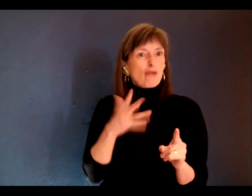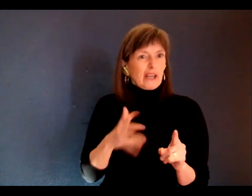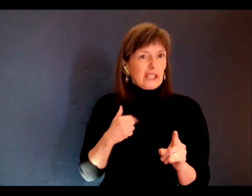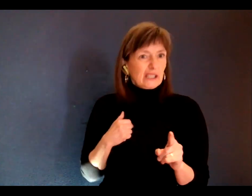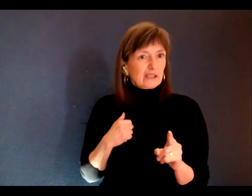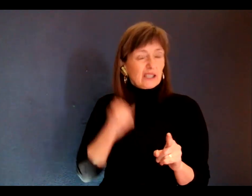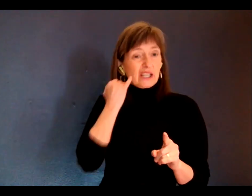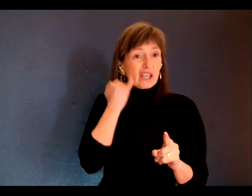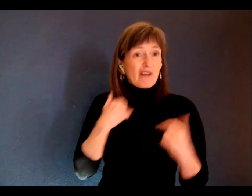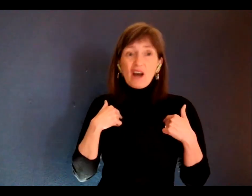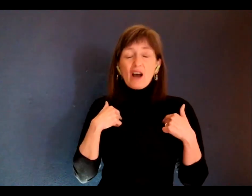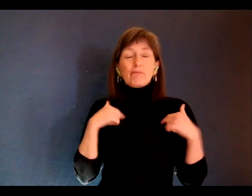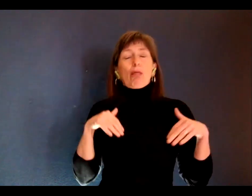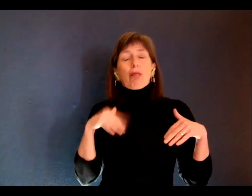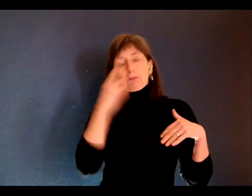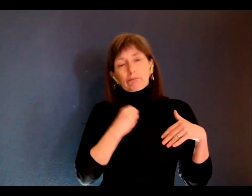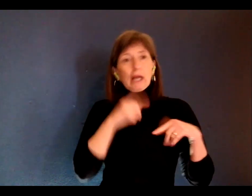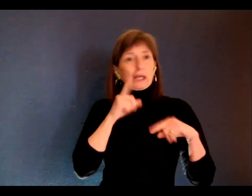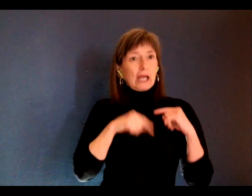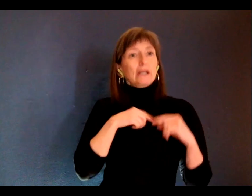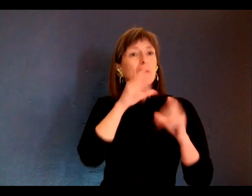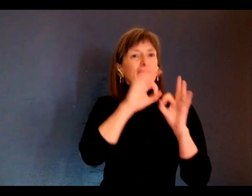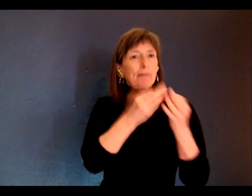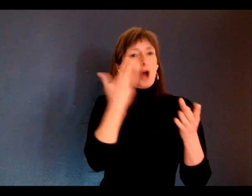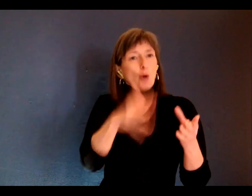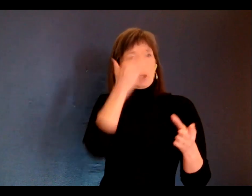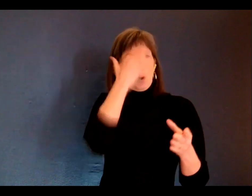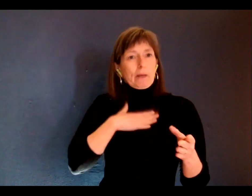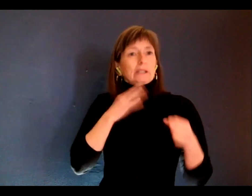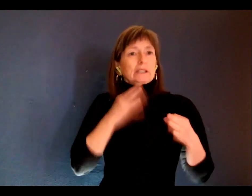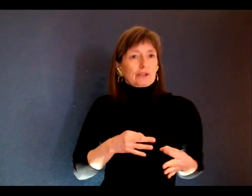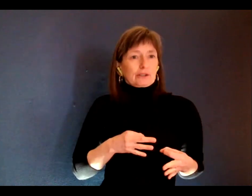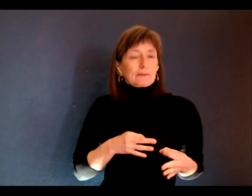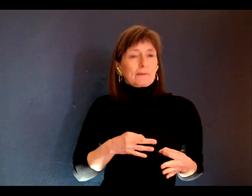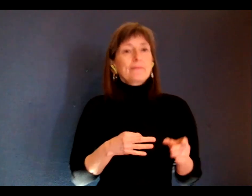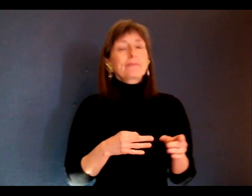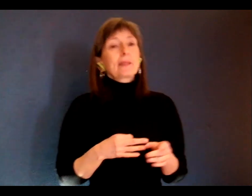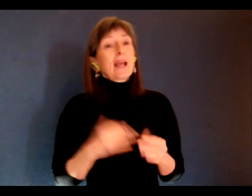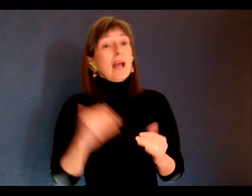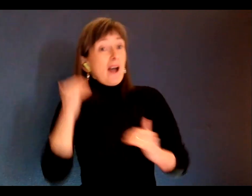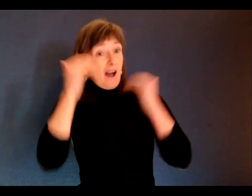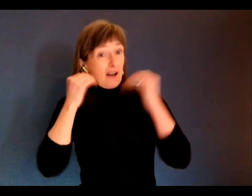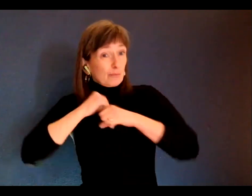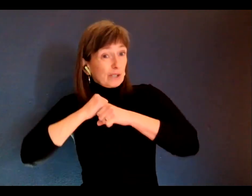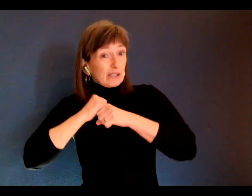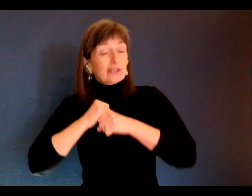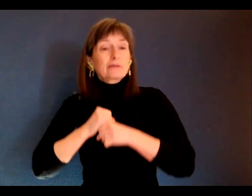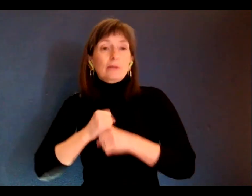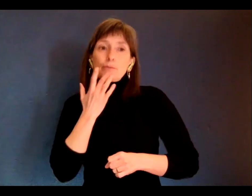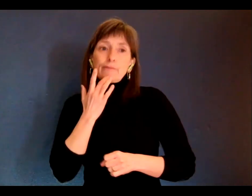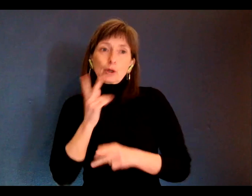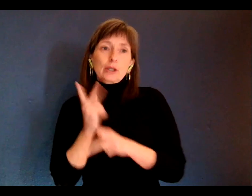for themselves. In adult protection, we still try to maintain the family connections as much as possible